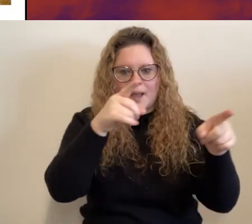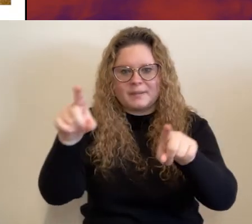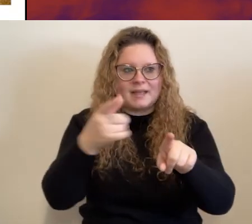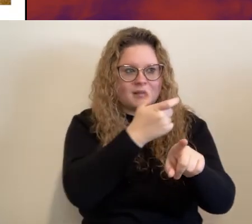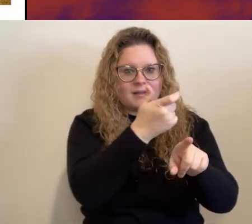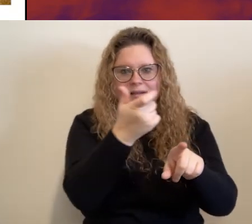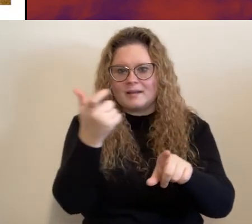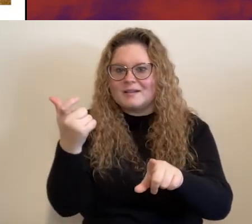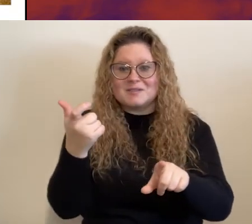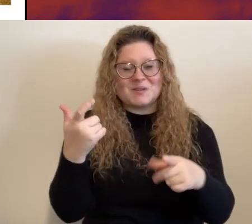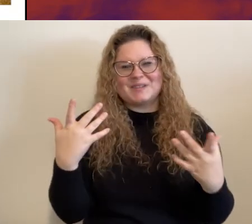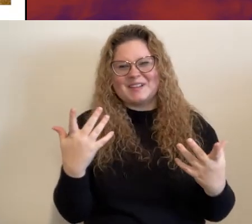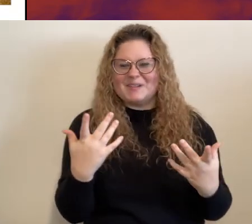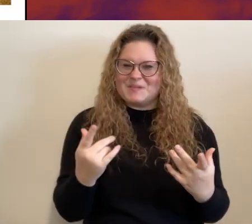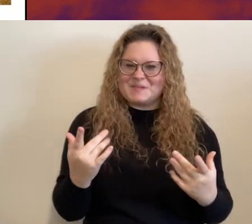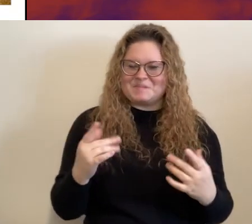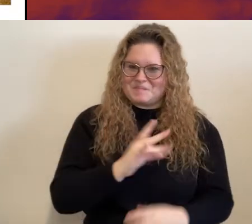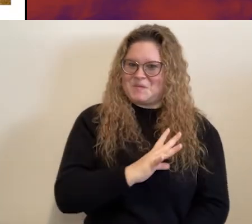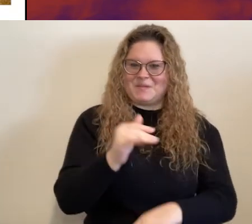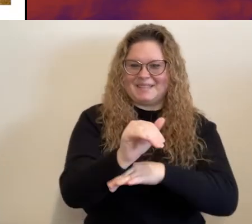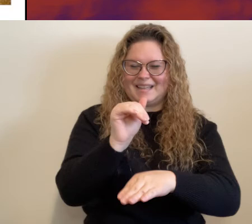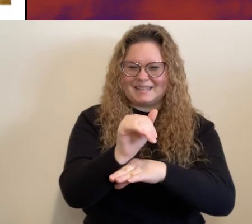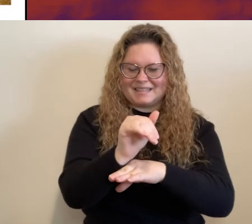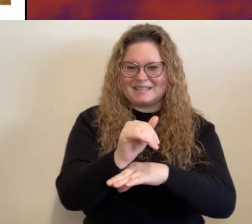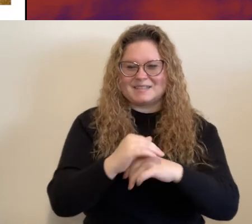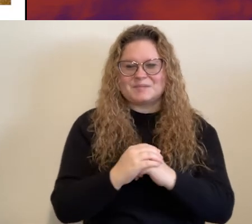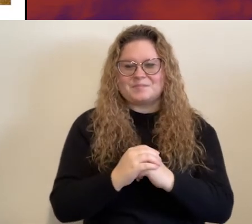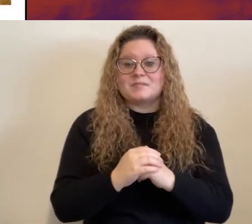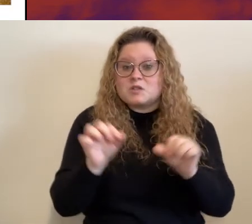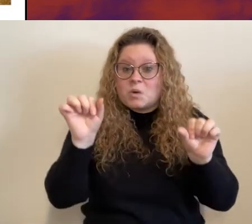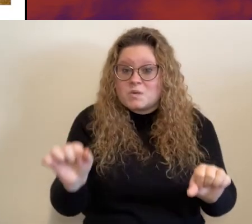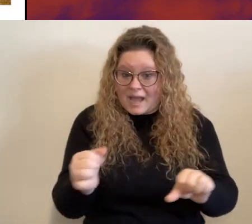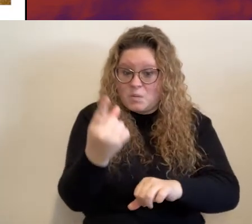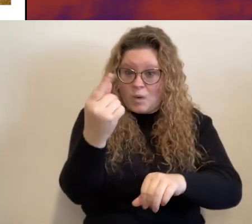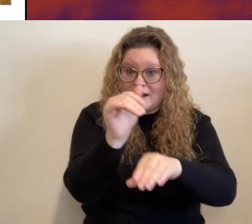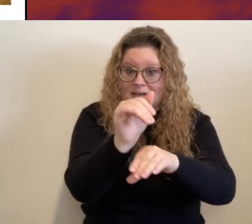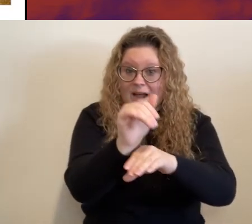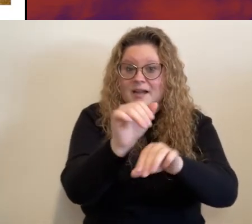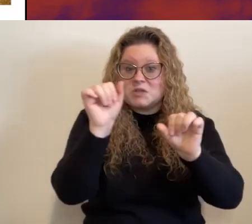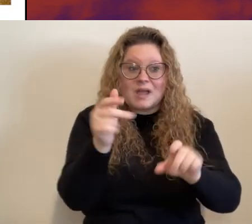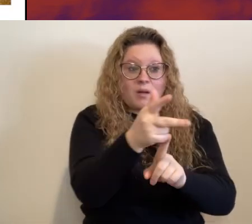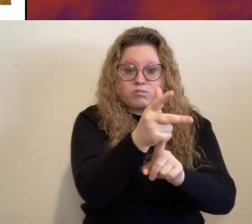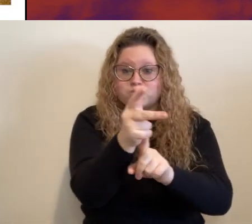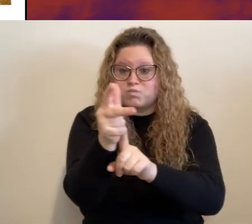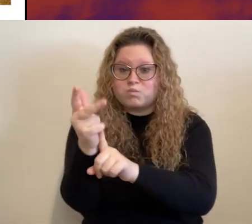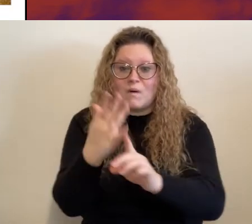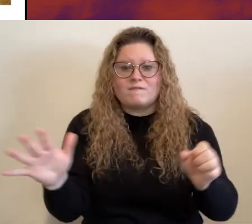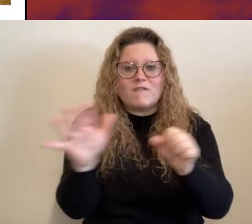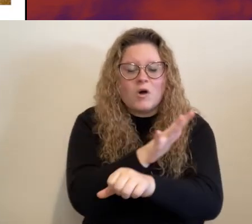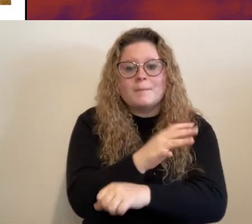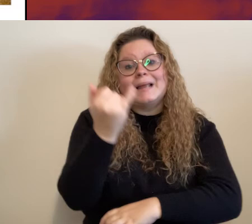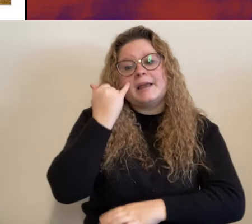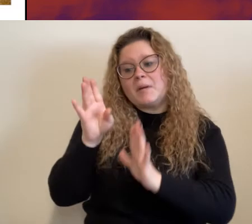thing. So you can make one thing a whole thing, but if we didn't catch any of the background stuff,